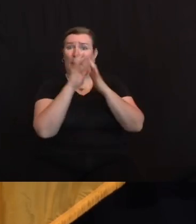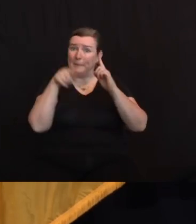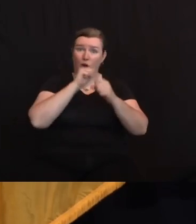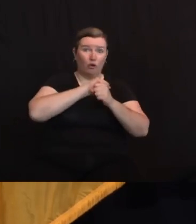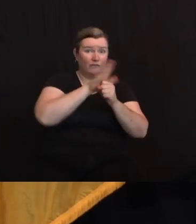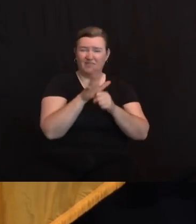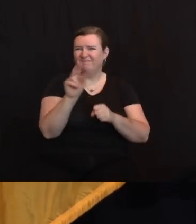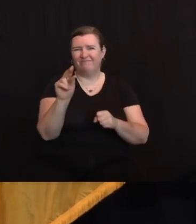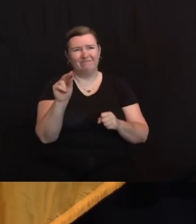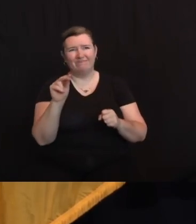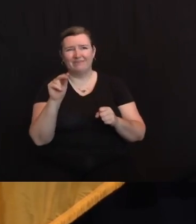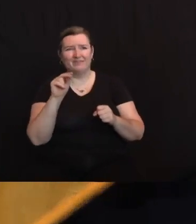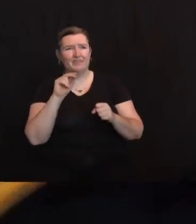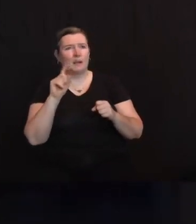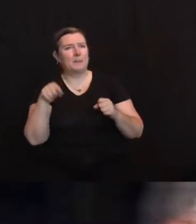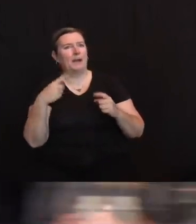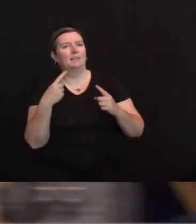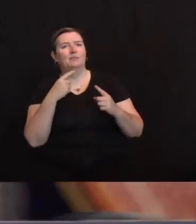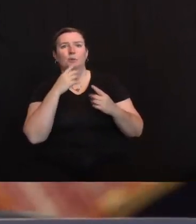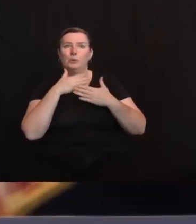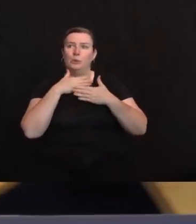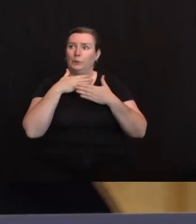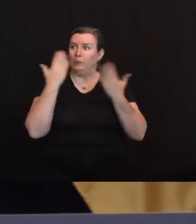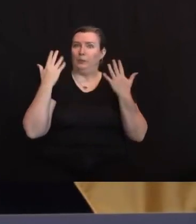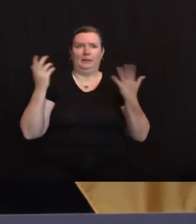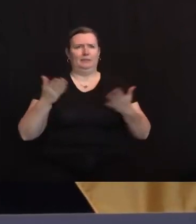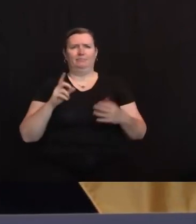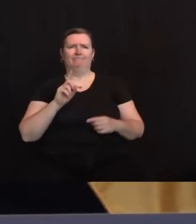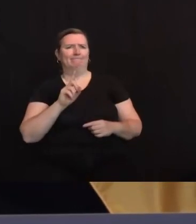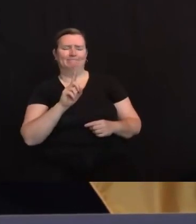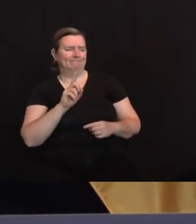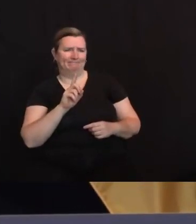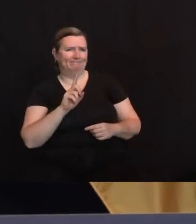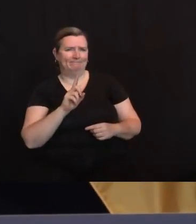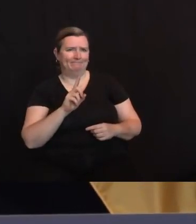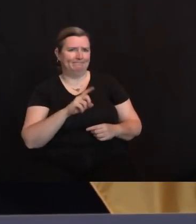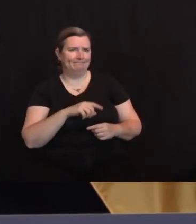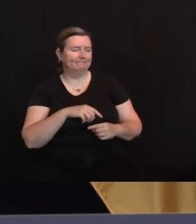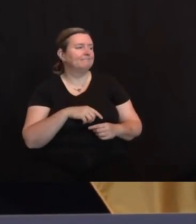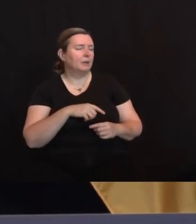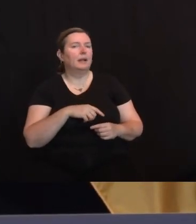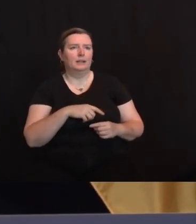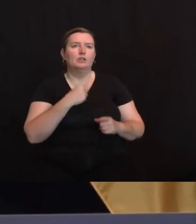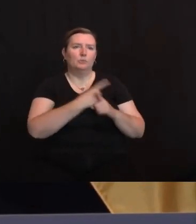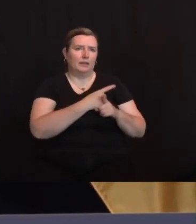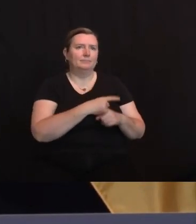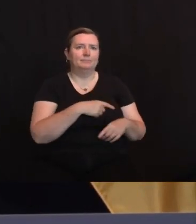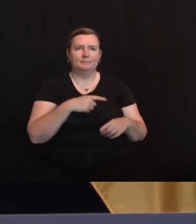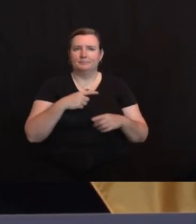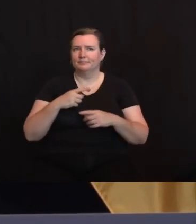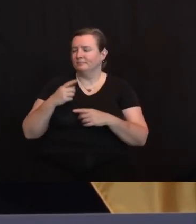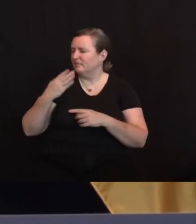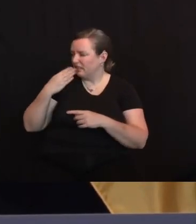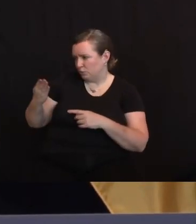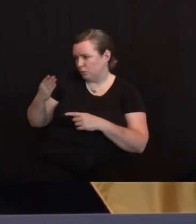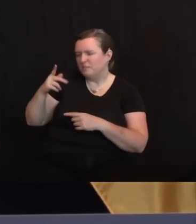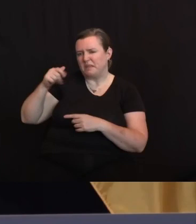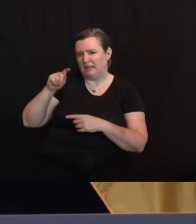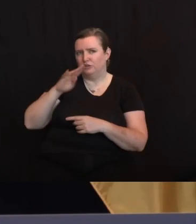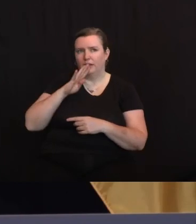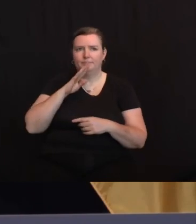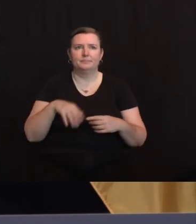So any thoughts you have on that front? That's right. Thank you, Governor. Yes, it's troubling to report. I met with the ROC commander this morning